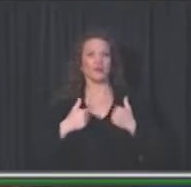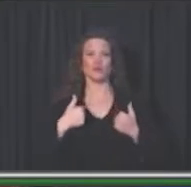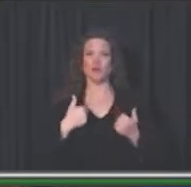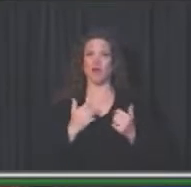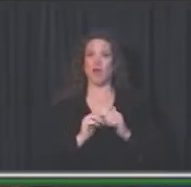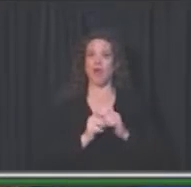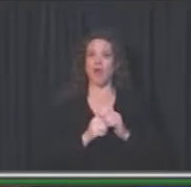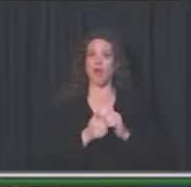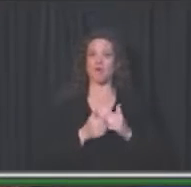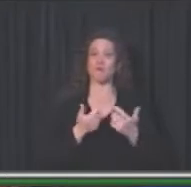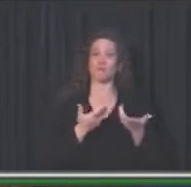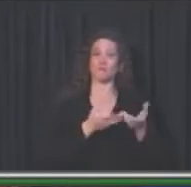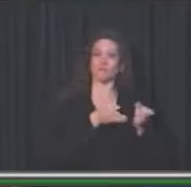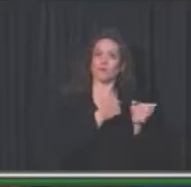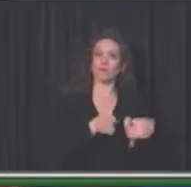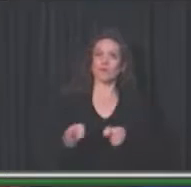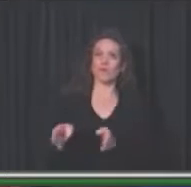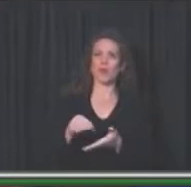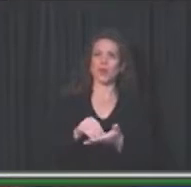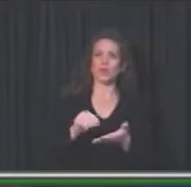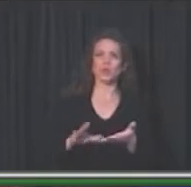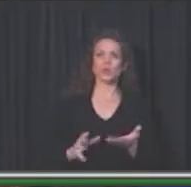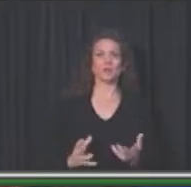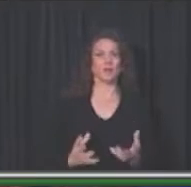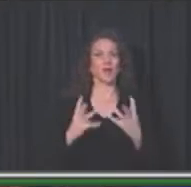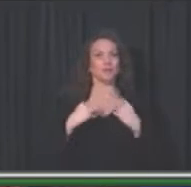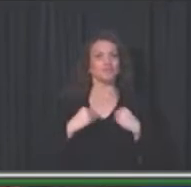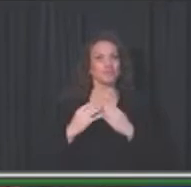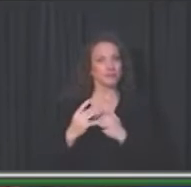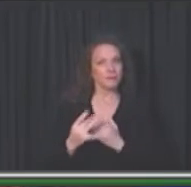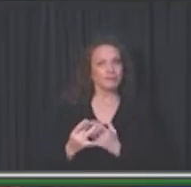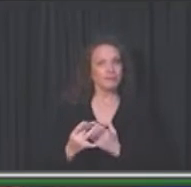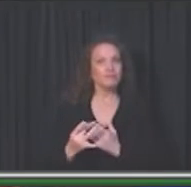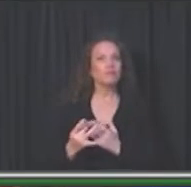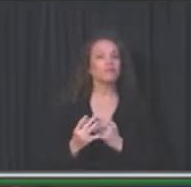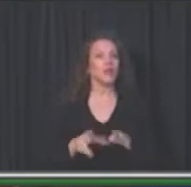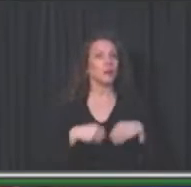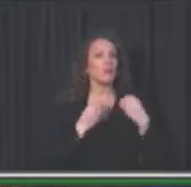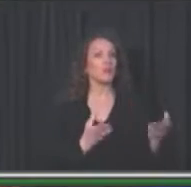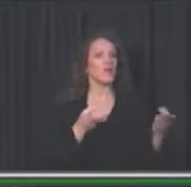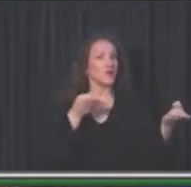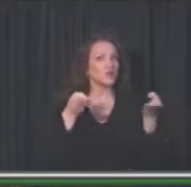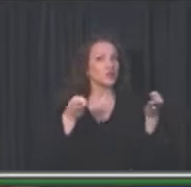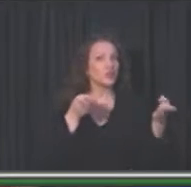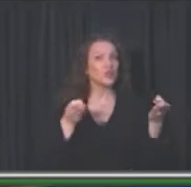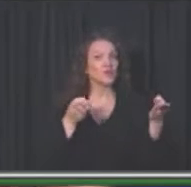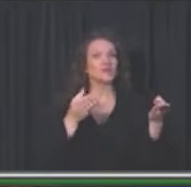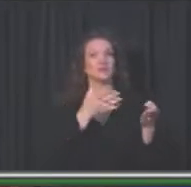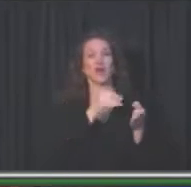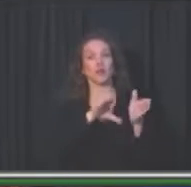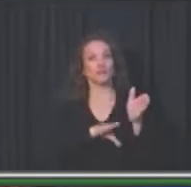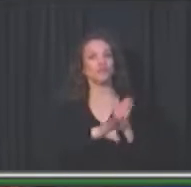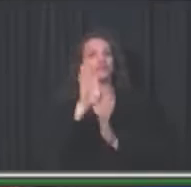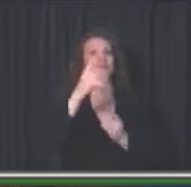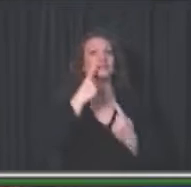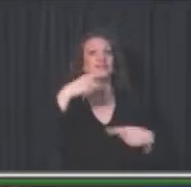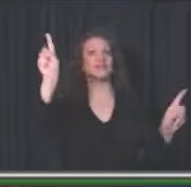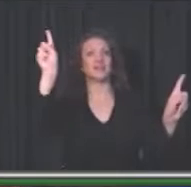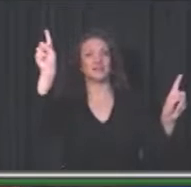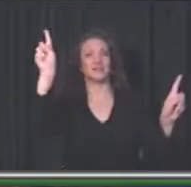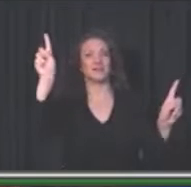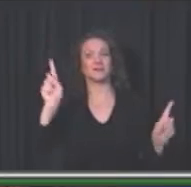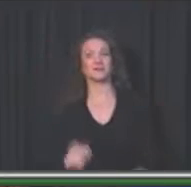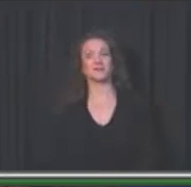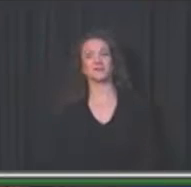students for leadership, service, and success.